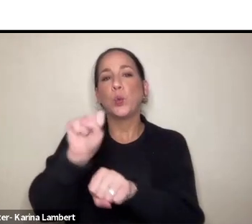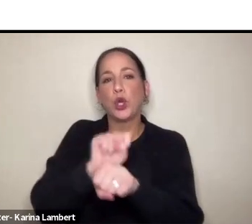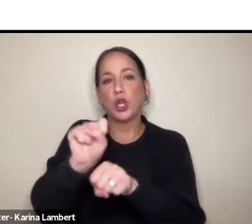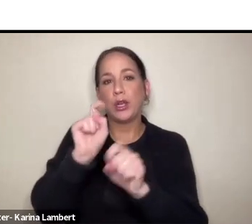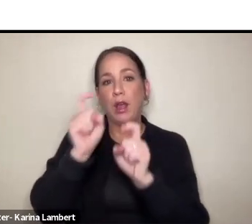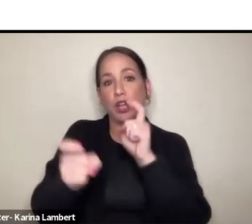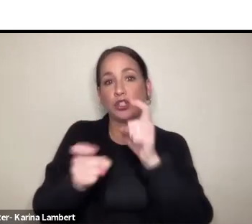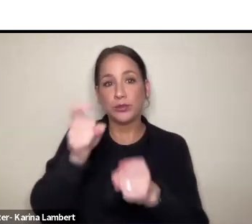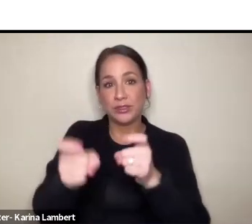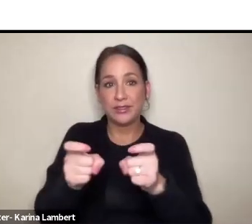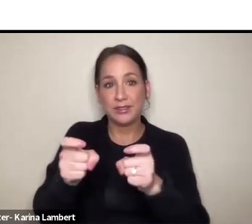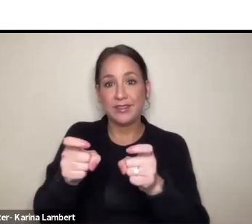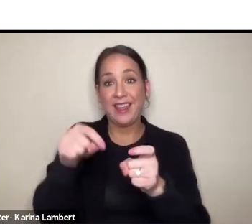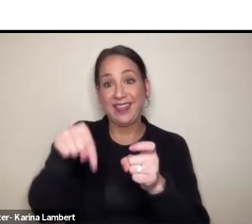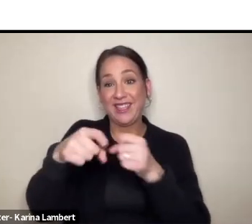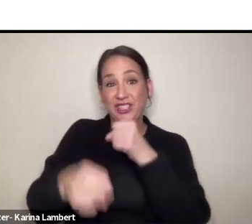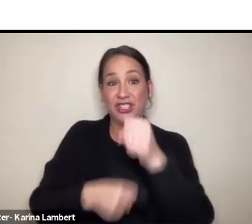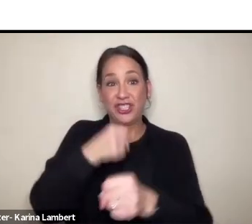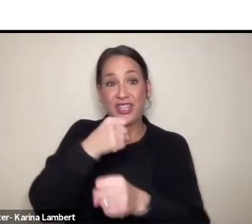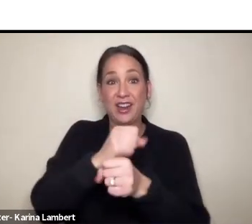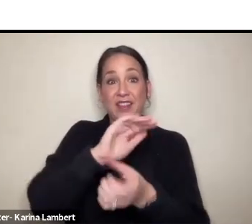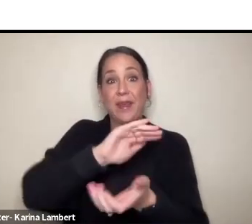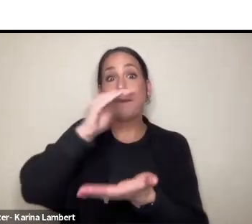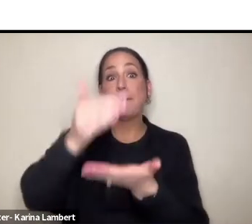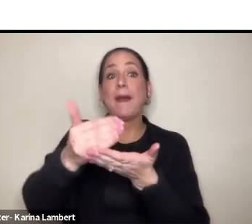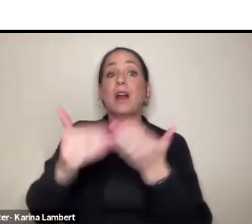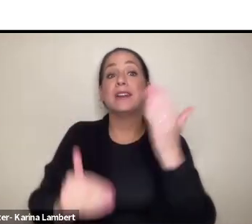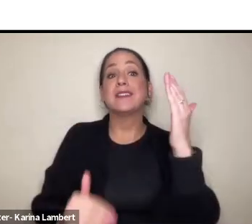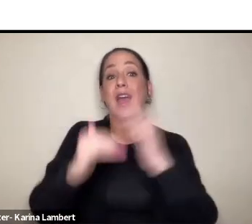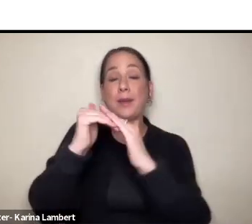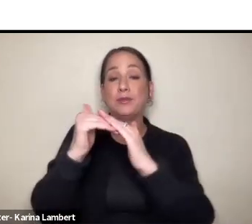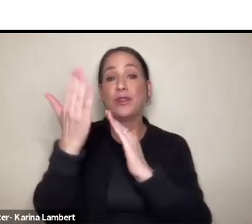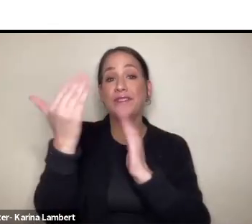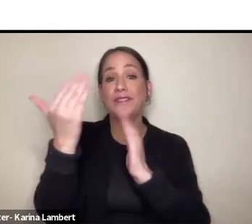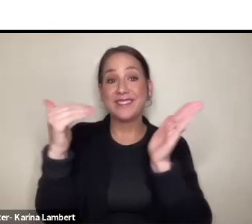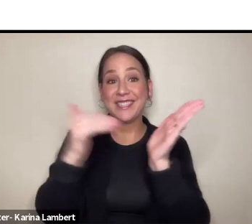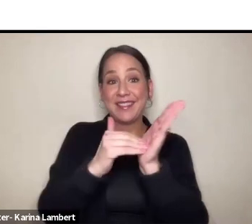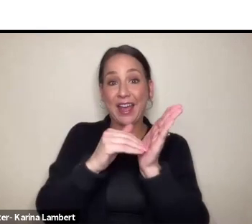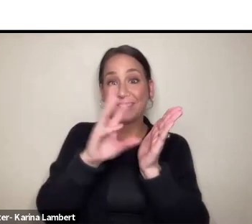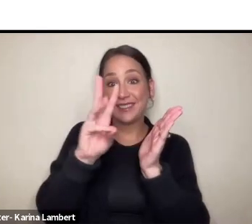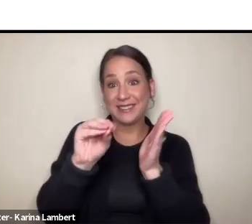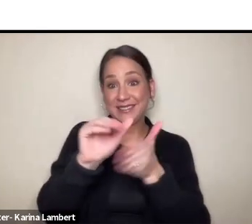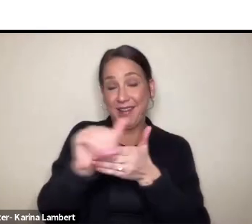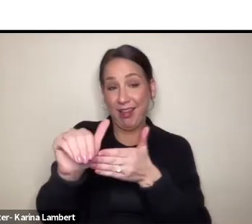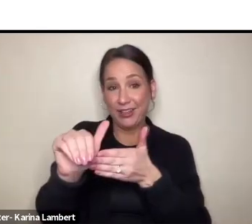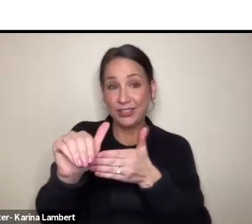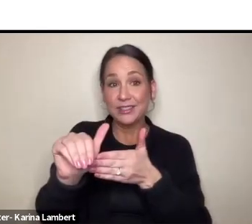this year, that amount is up to $15,060. So since we have a lot of